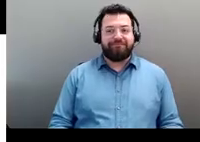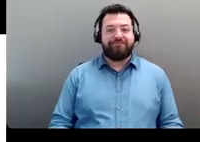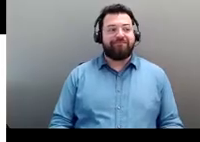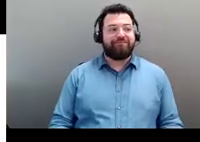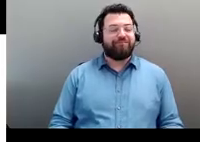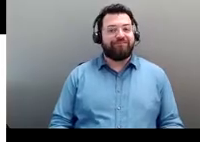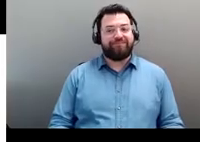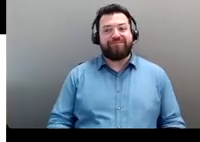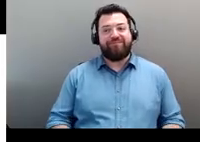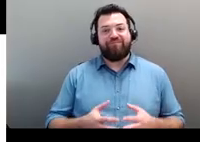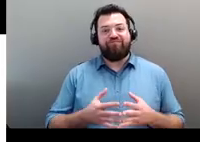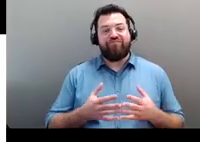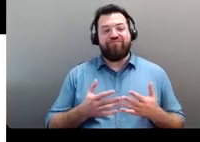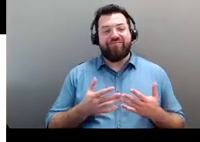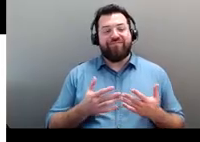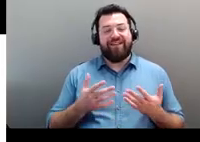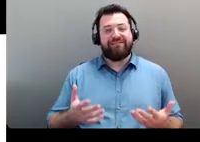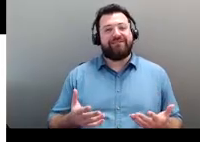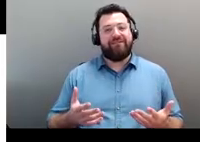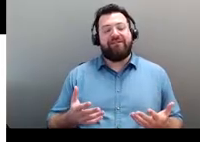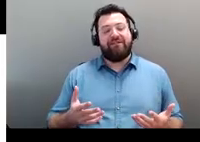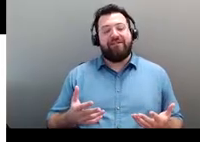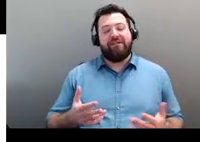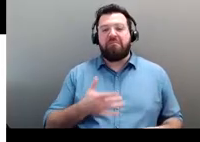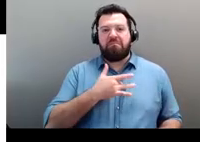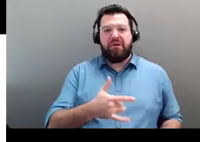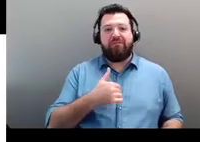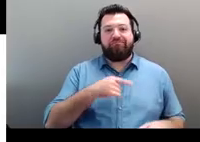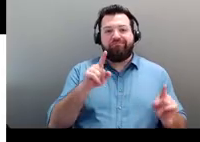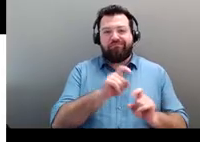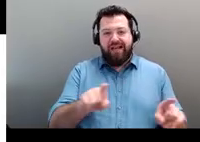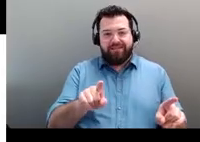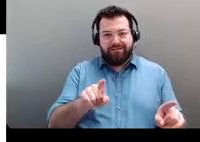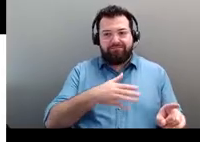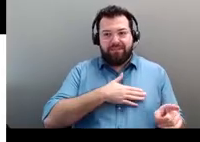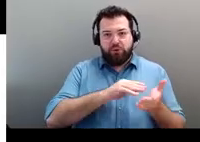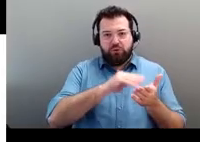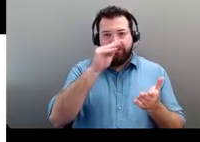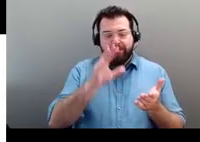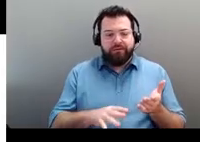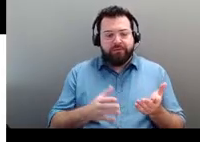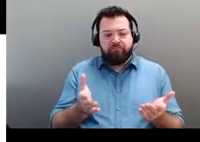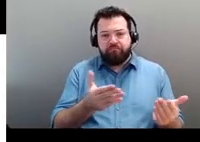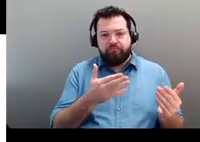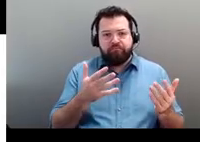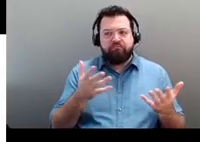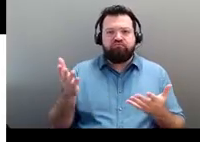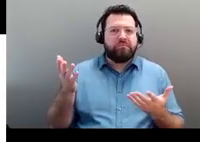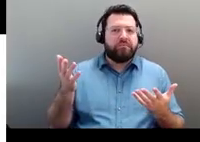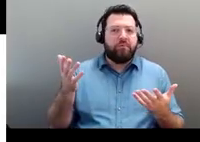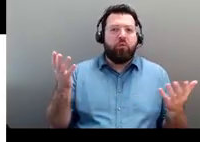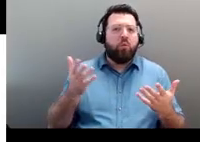So, I ask my students, what ideas or words did you hear,